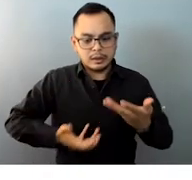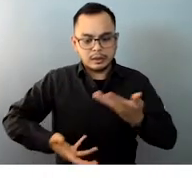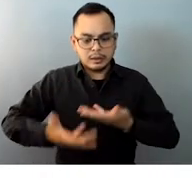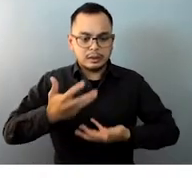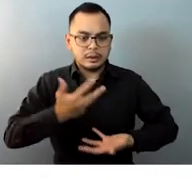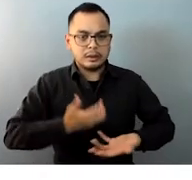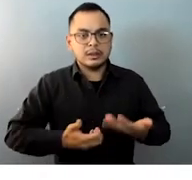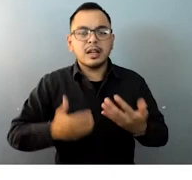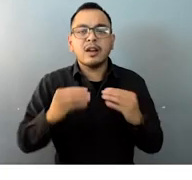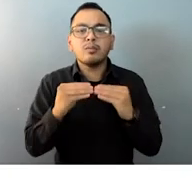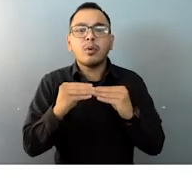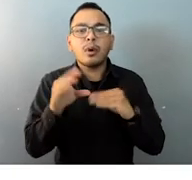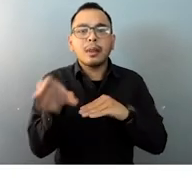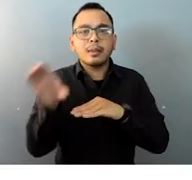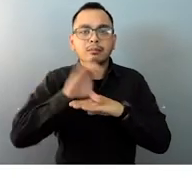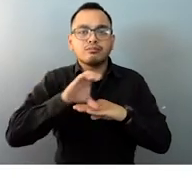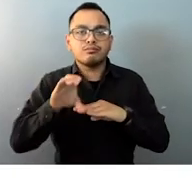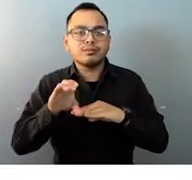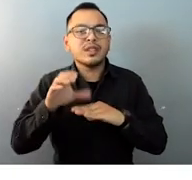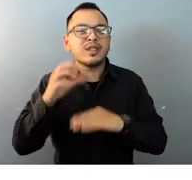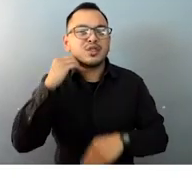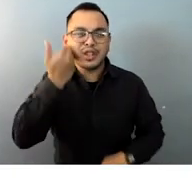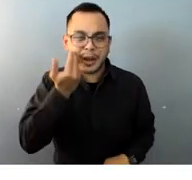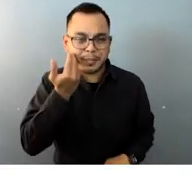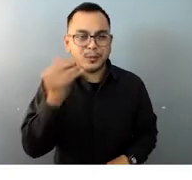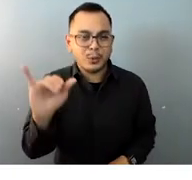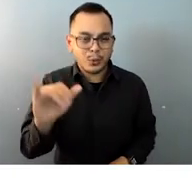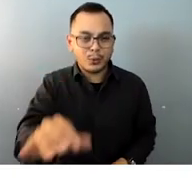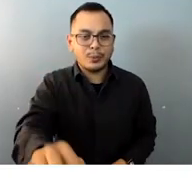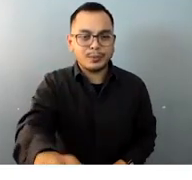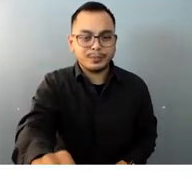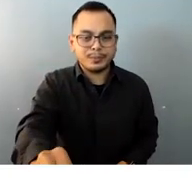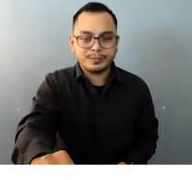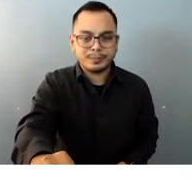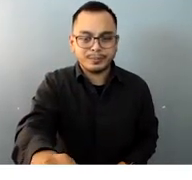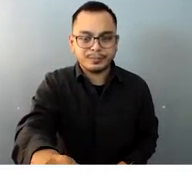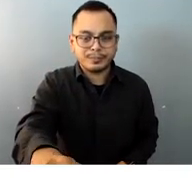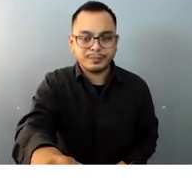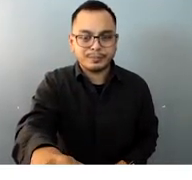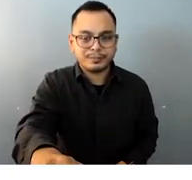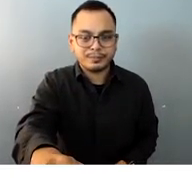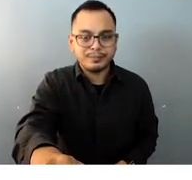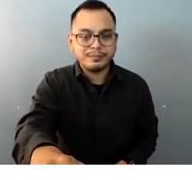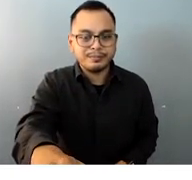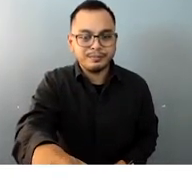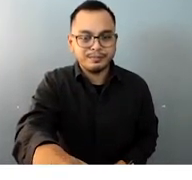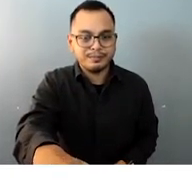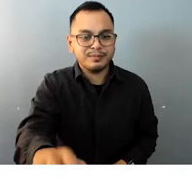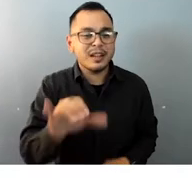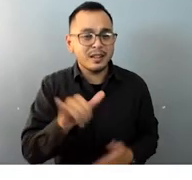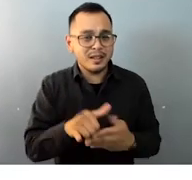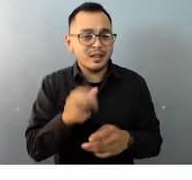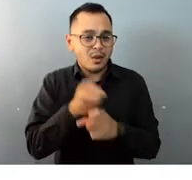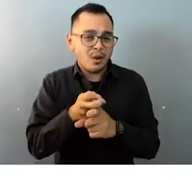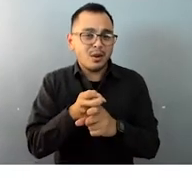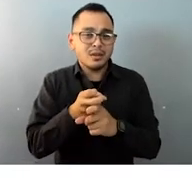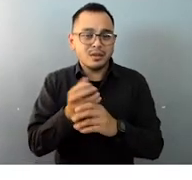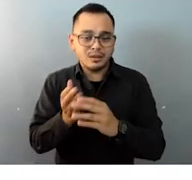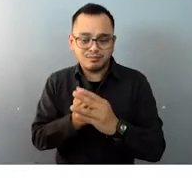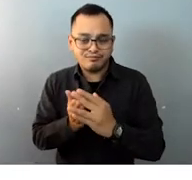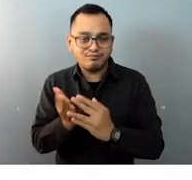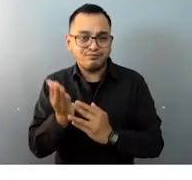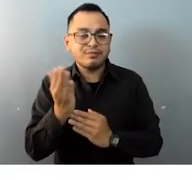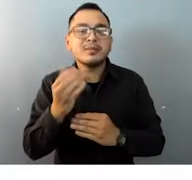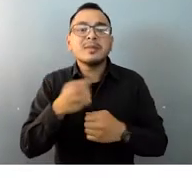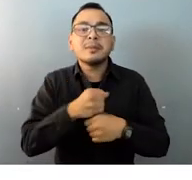here, it just adds this extra layer of shame on them. And that is very hard to navigate. It